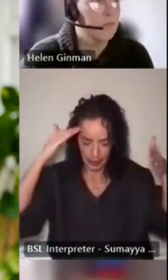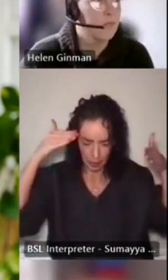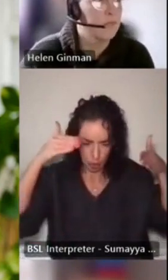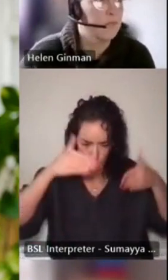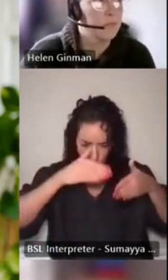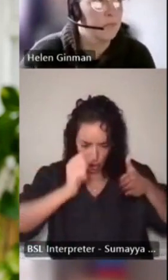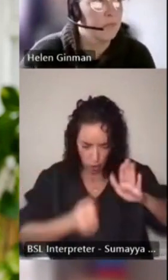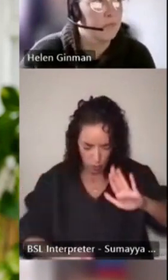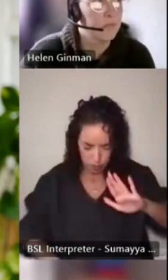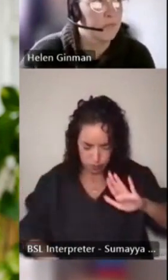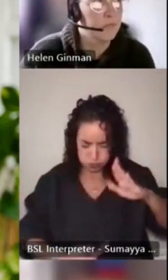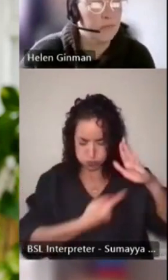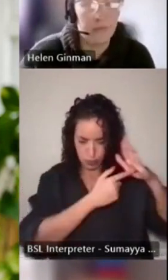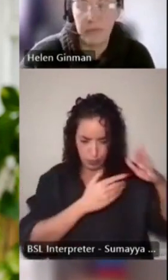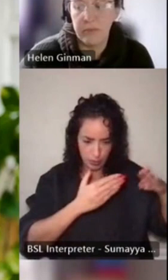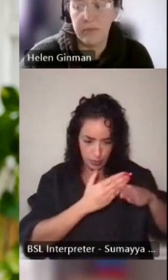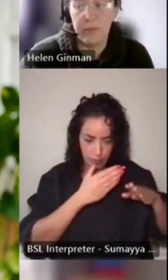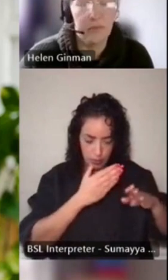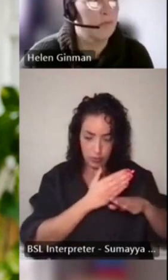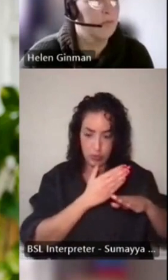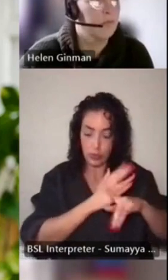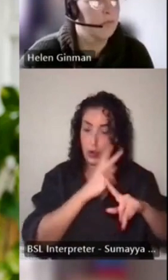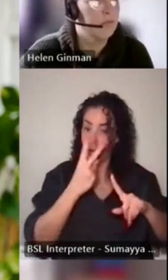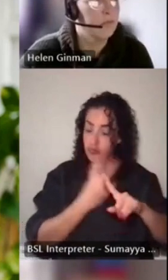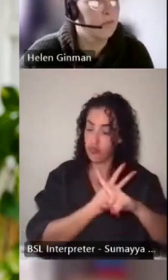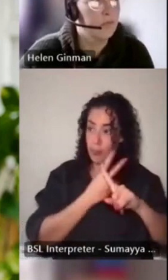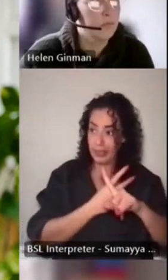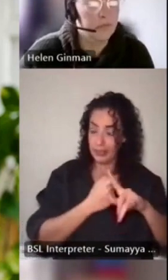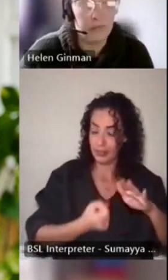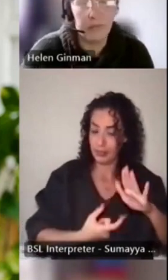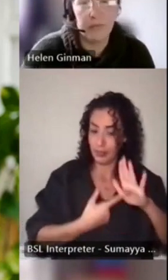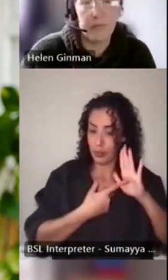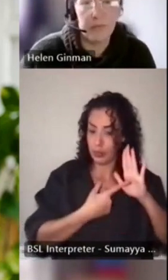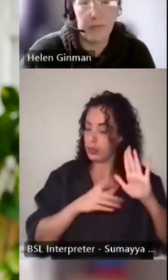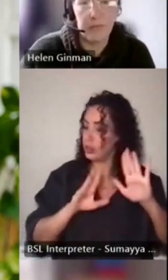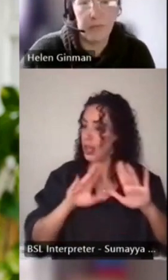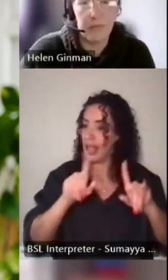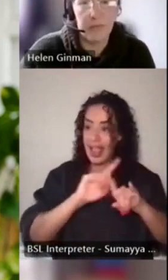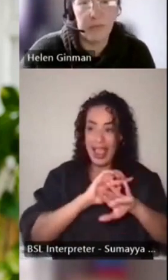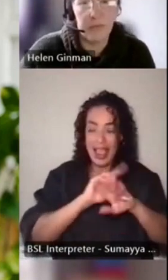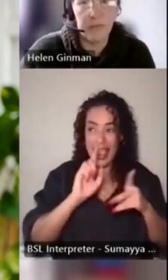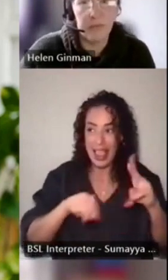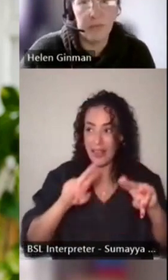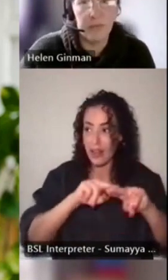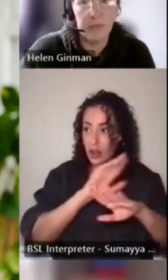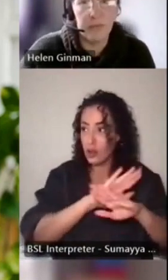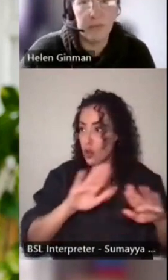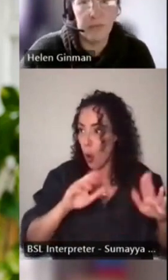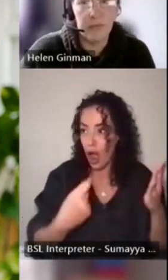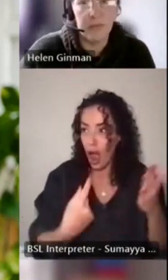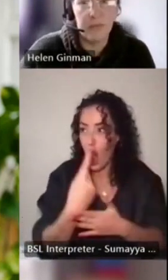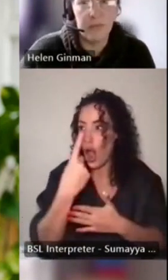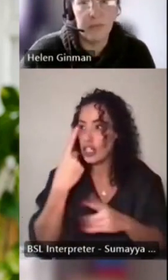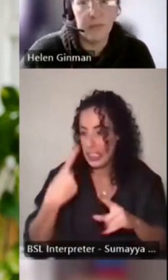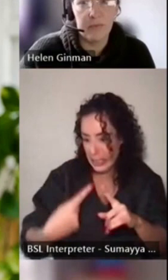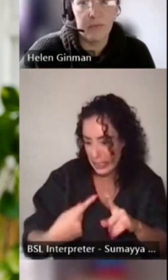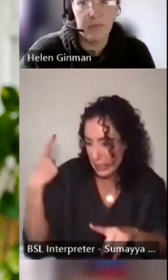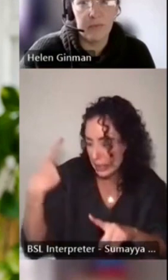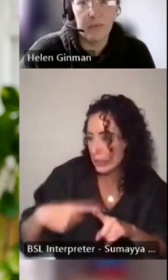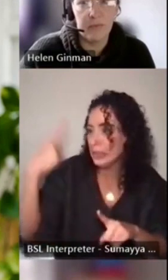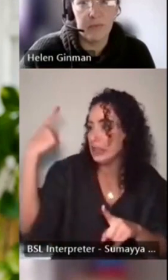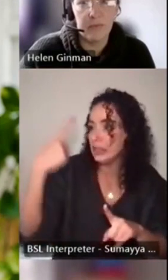critical tasks. She emphasises the importance of minimising non-urgent interruptions during this time to maximise